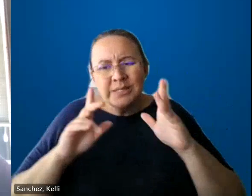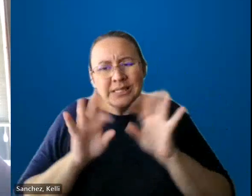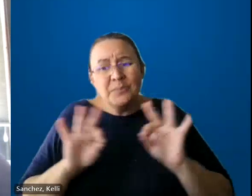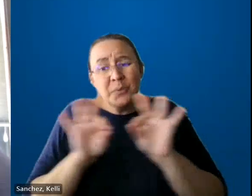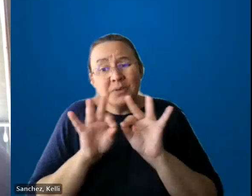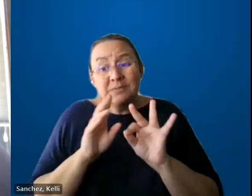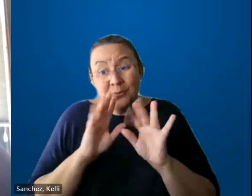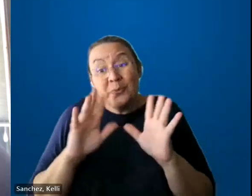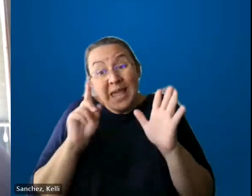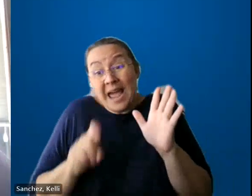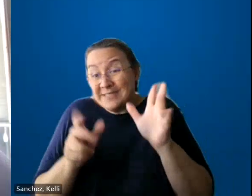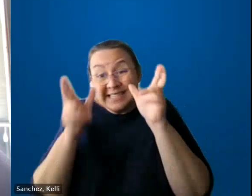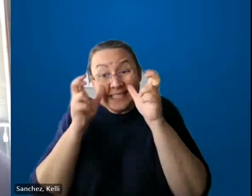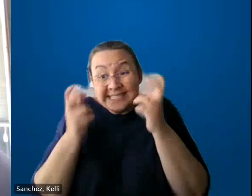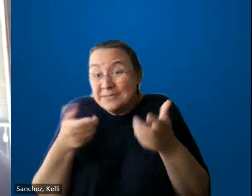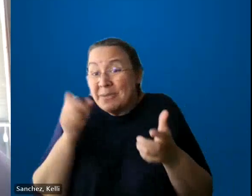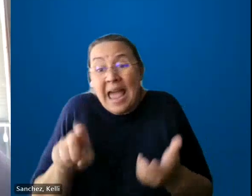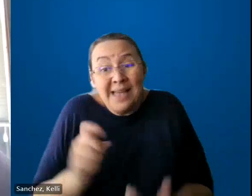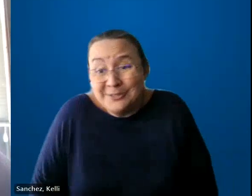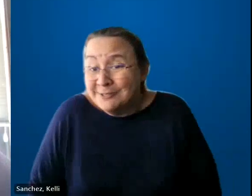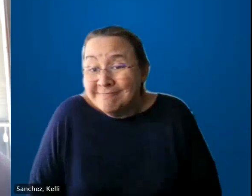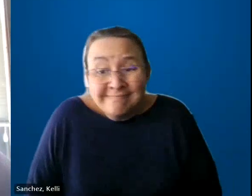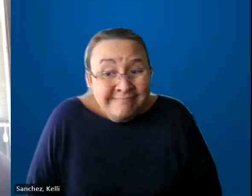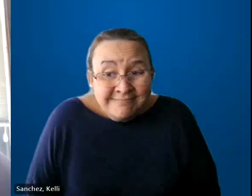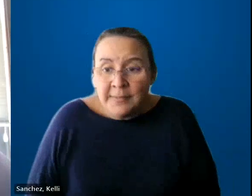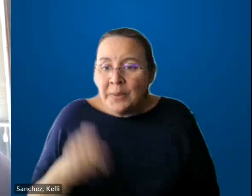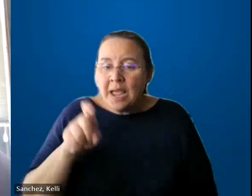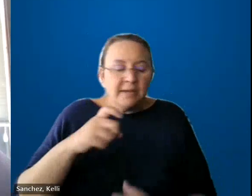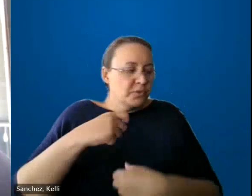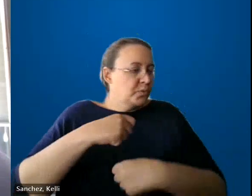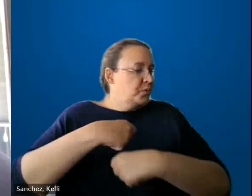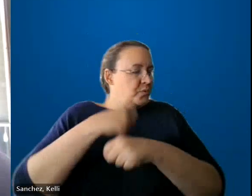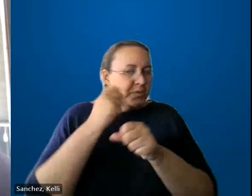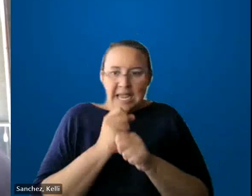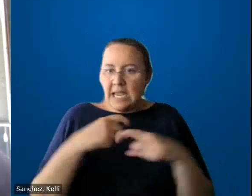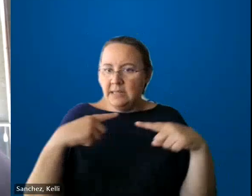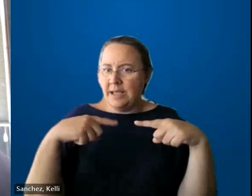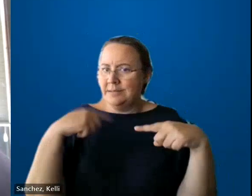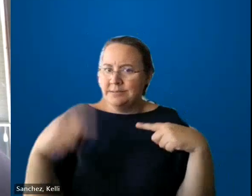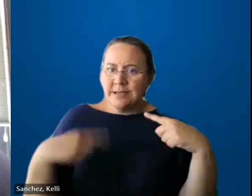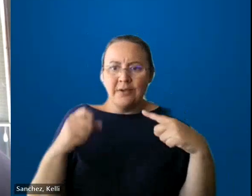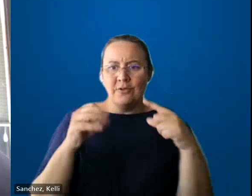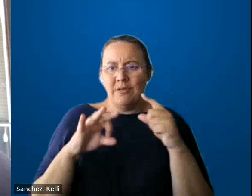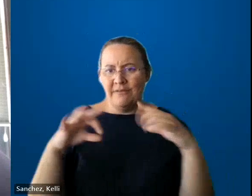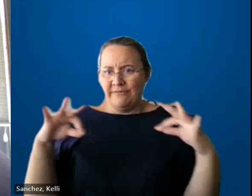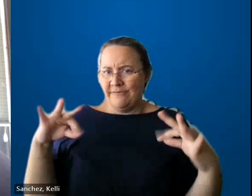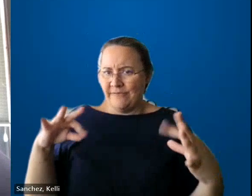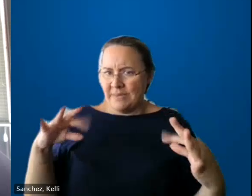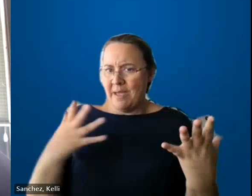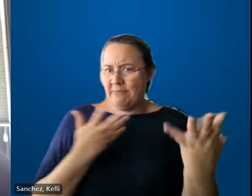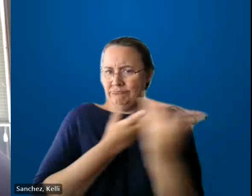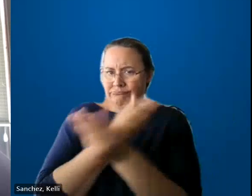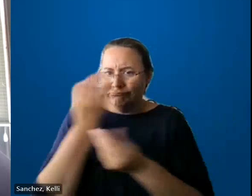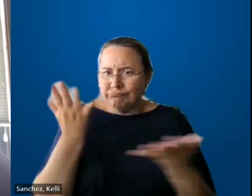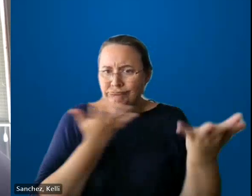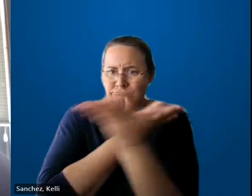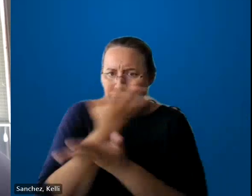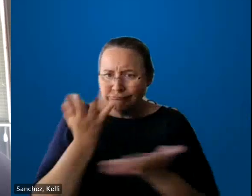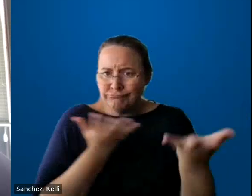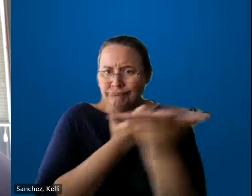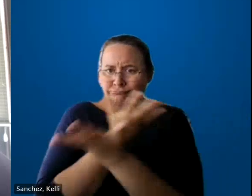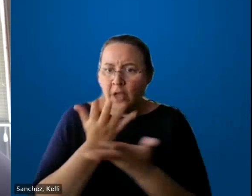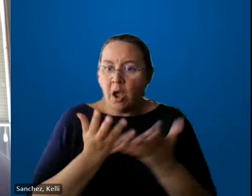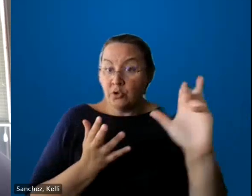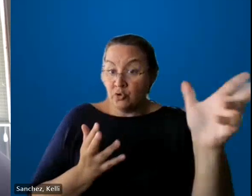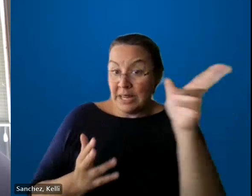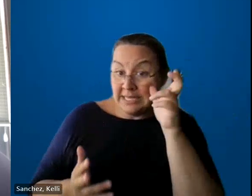listen. We Yeah. just need to like create that cycle of feedback, right? Hmm. So that they're